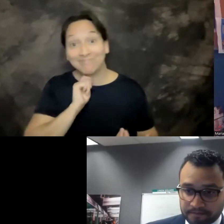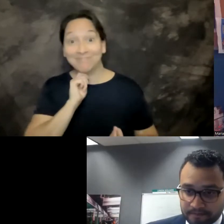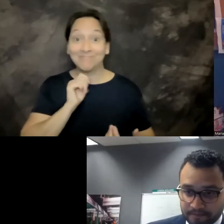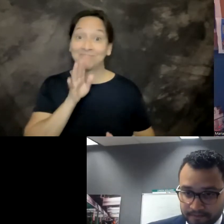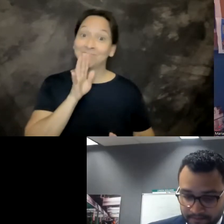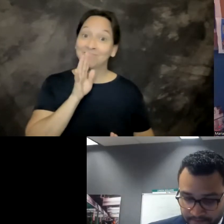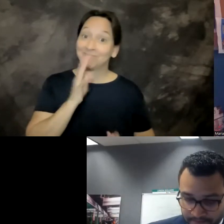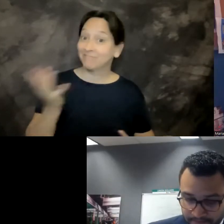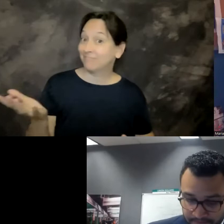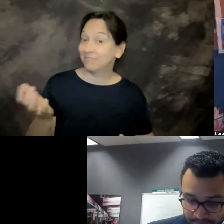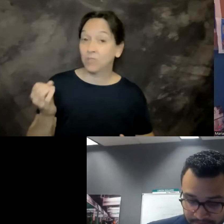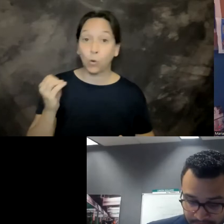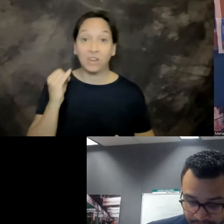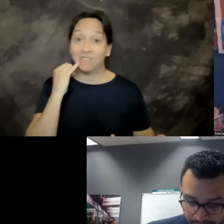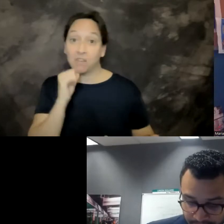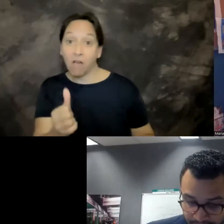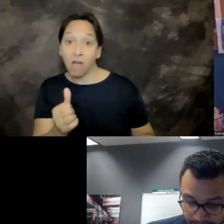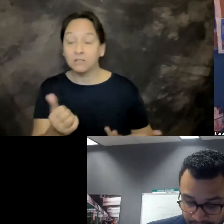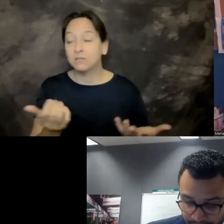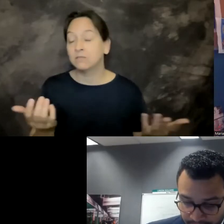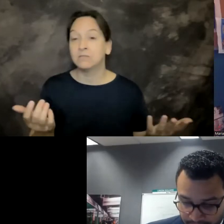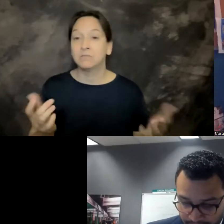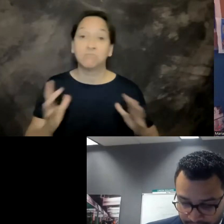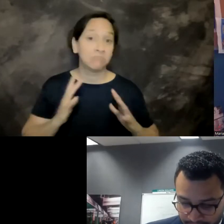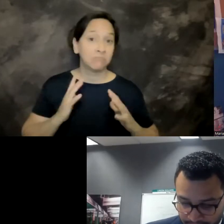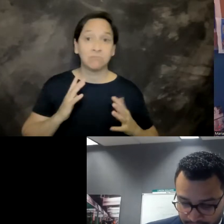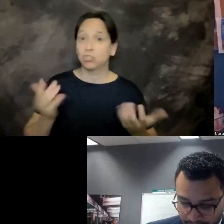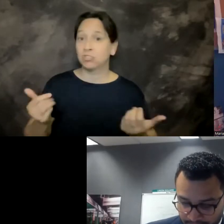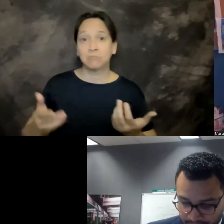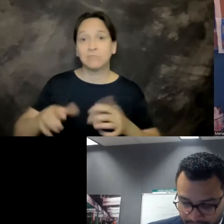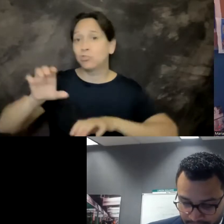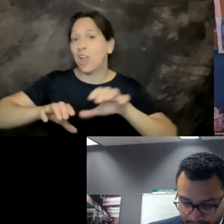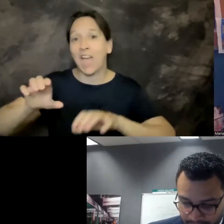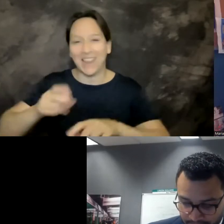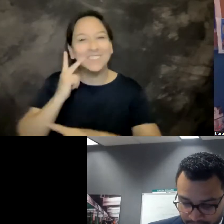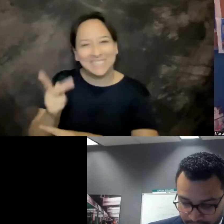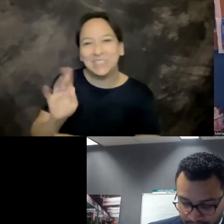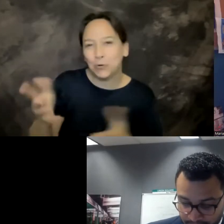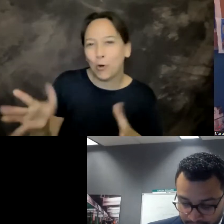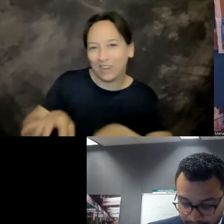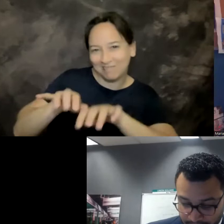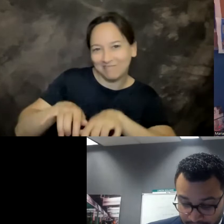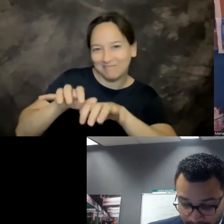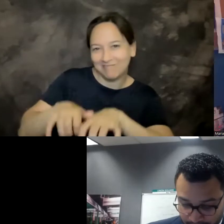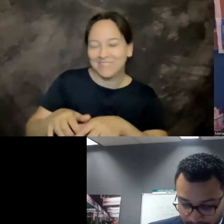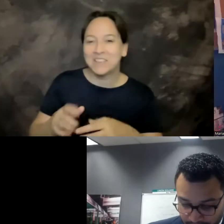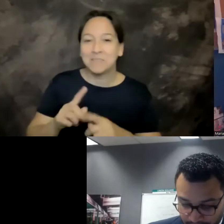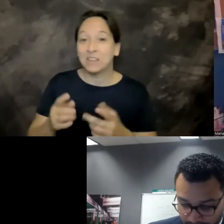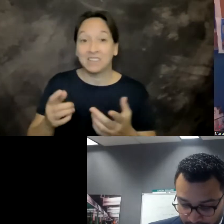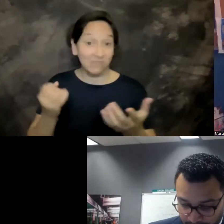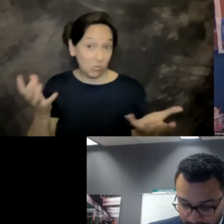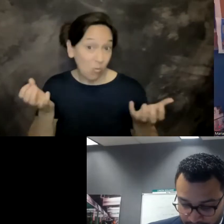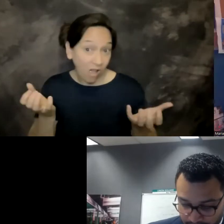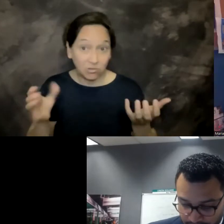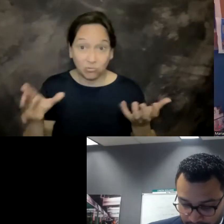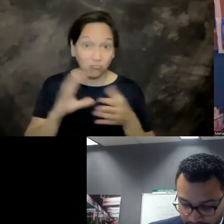If not, make sure that you are continuing to engage in the chat. I've seen a couple of your messages, but I'll give it a couple of seconds to see if you want to say a